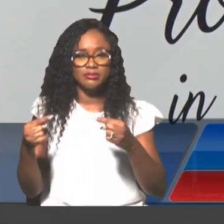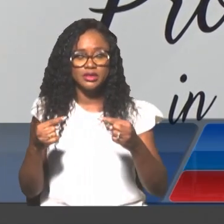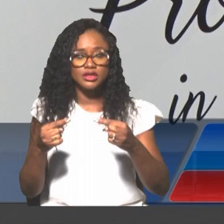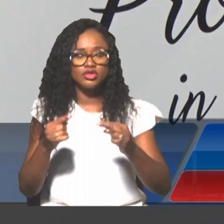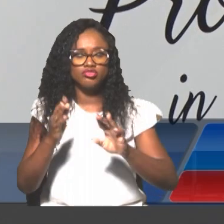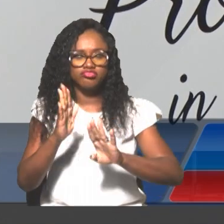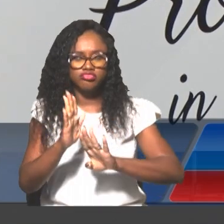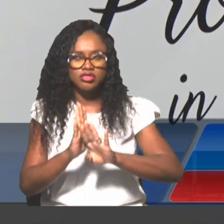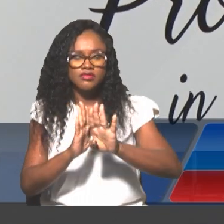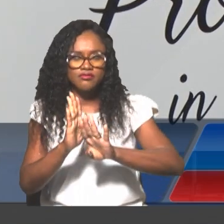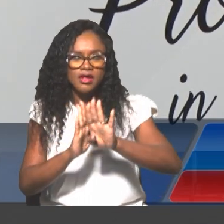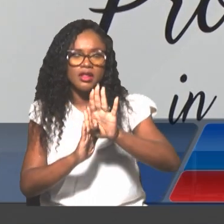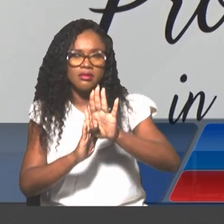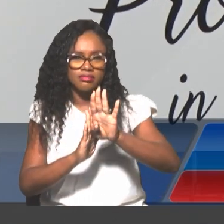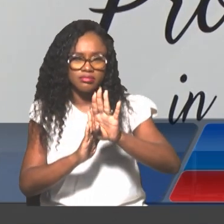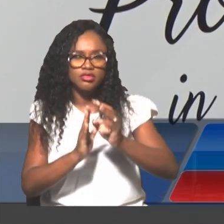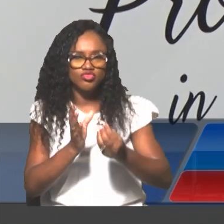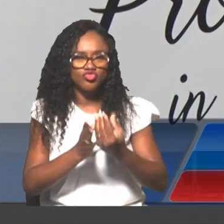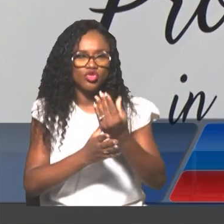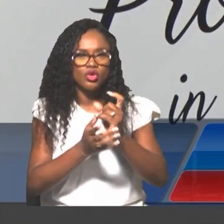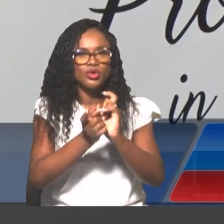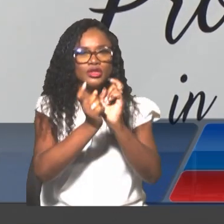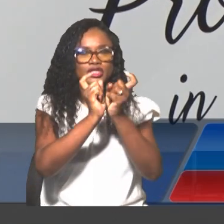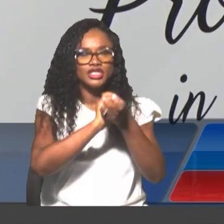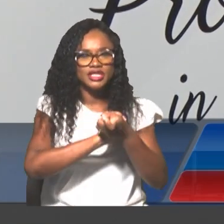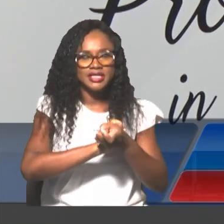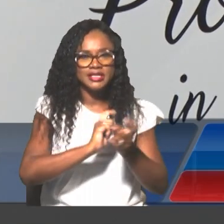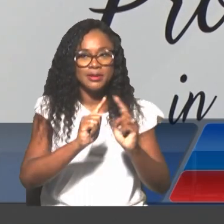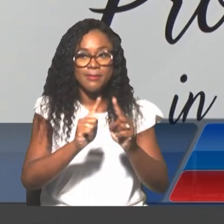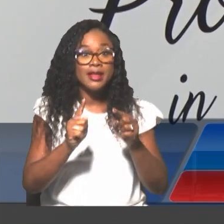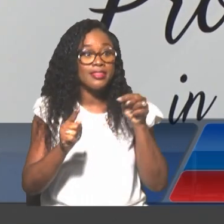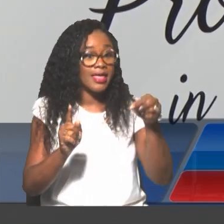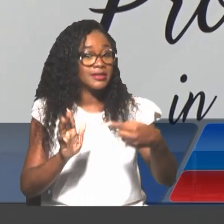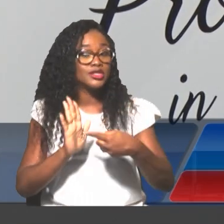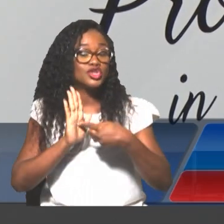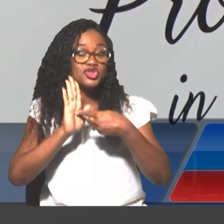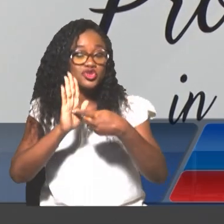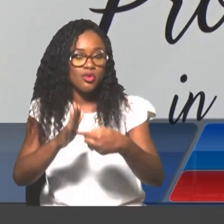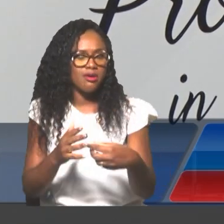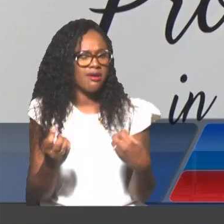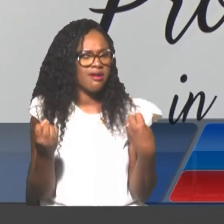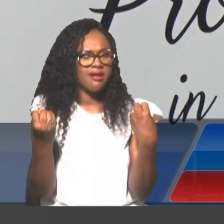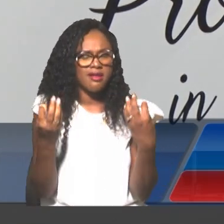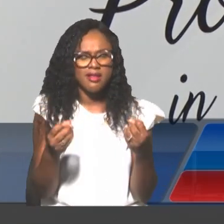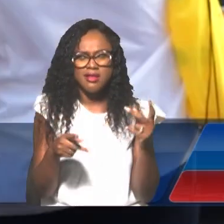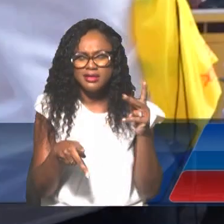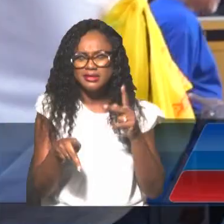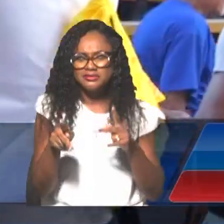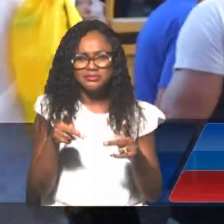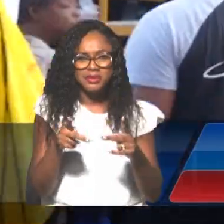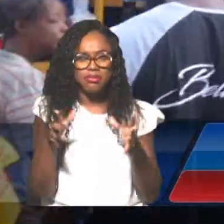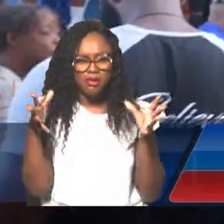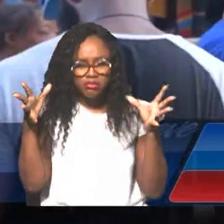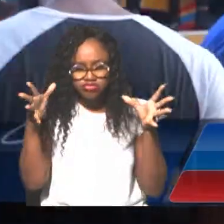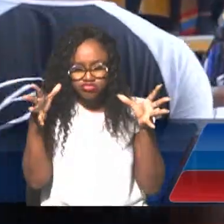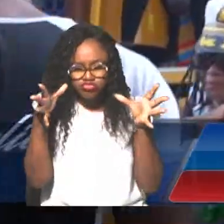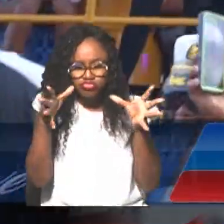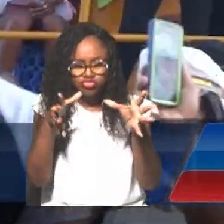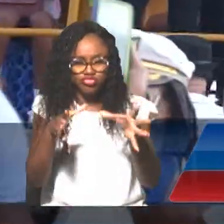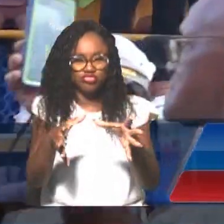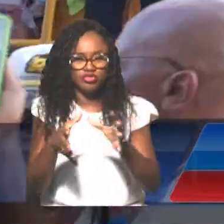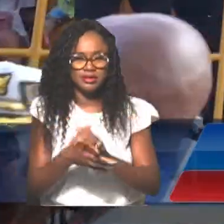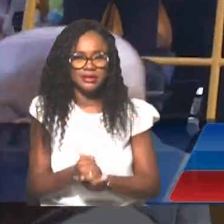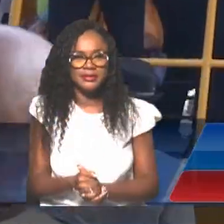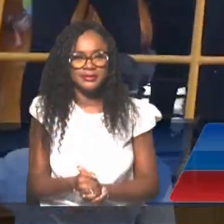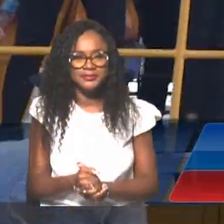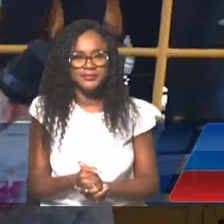As much as it's tied to our roots, it's a spectacle. It's more than just a music show. But it's not just the